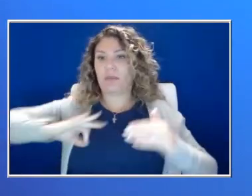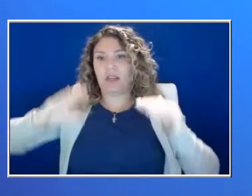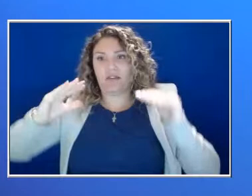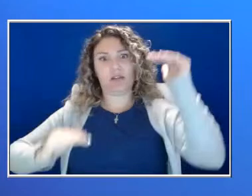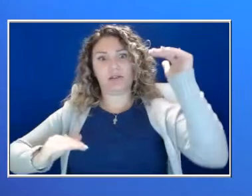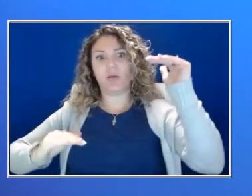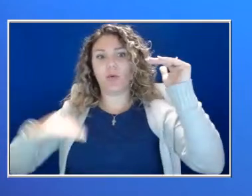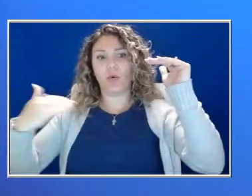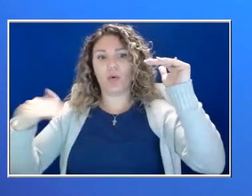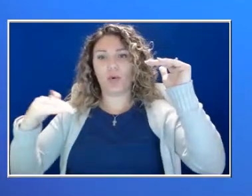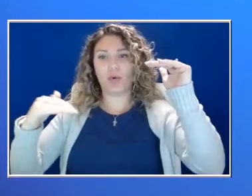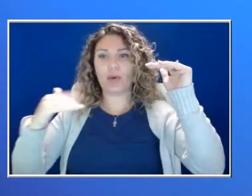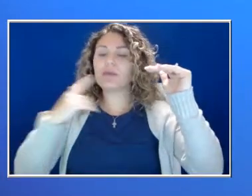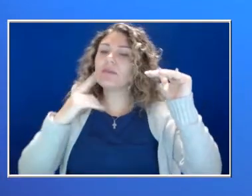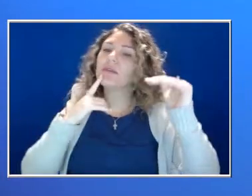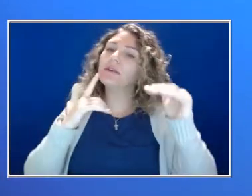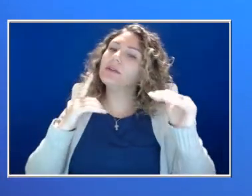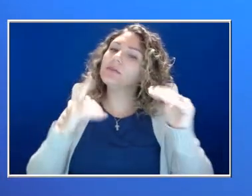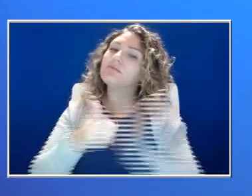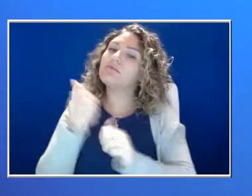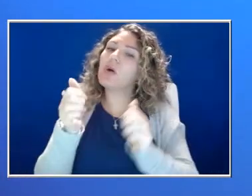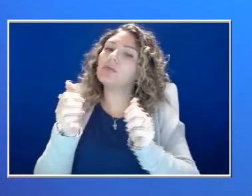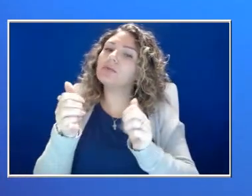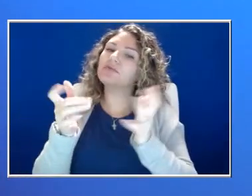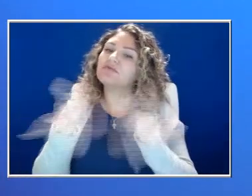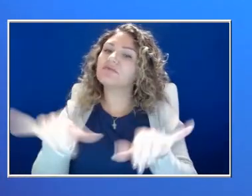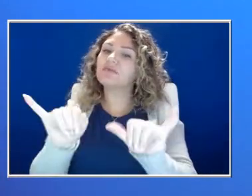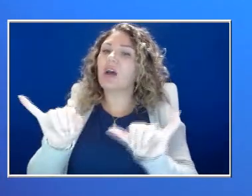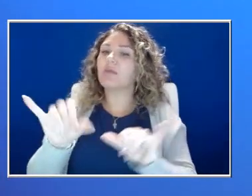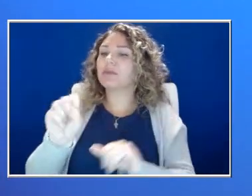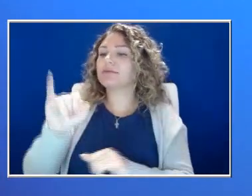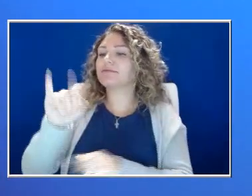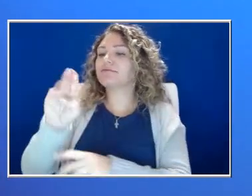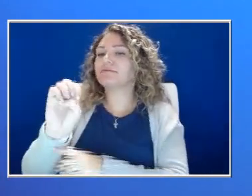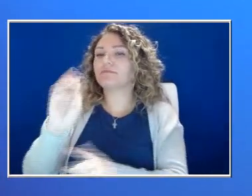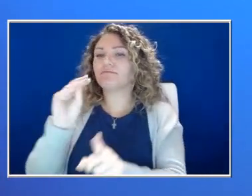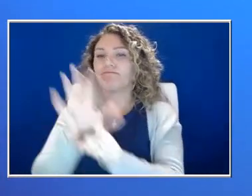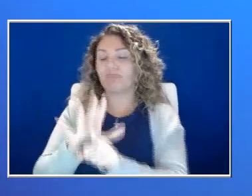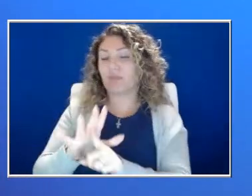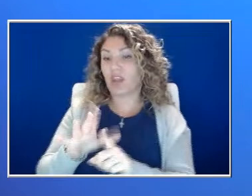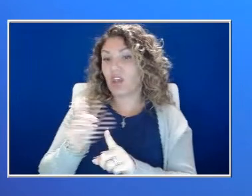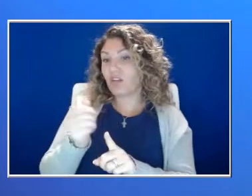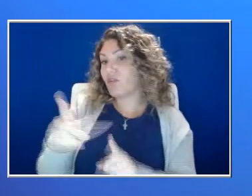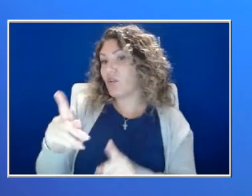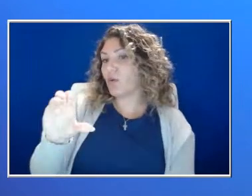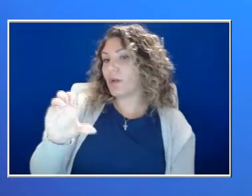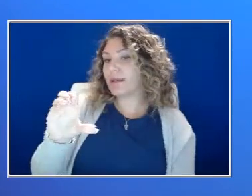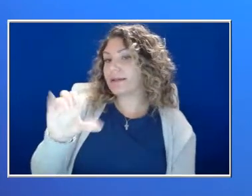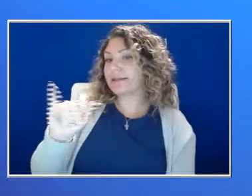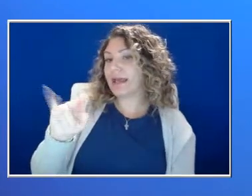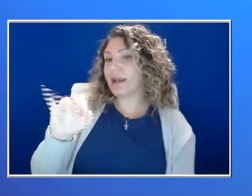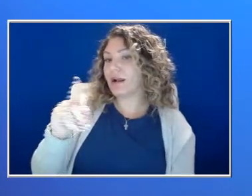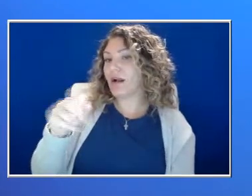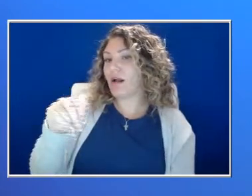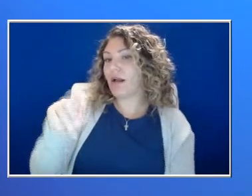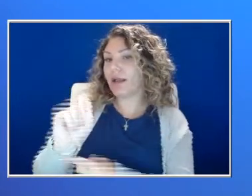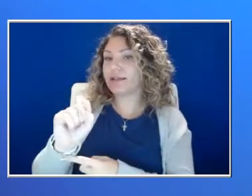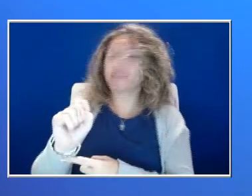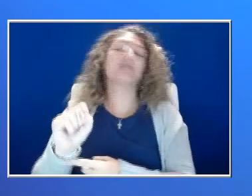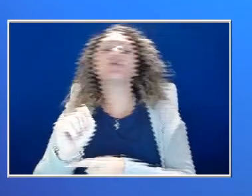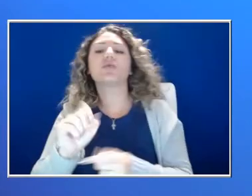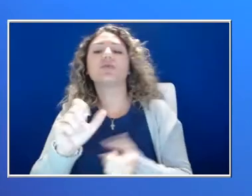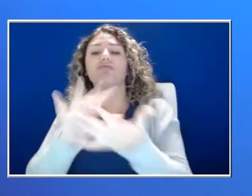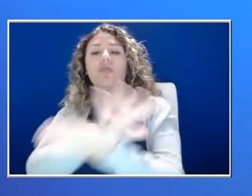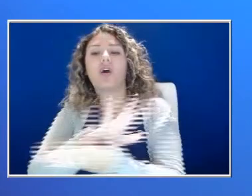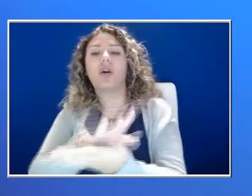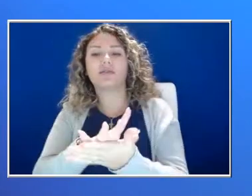Dr. McGurk has talked about the mechanism of action of it, is that some of these cytokines will cause off the target some symptoms. Very mild symptoms in the majority of the case. Could